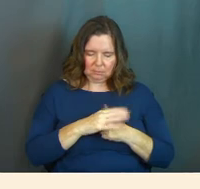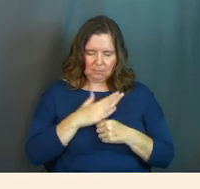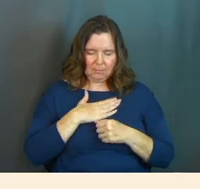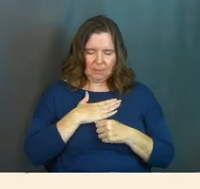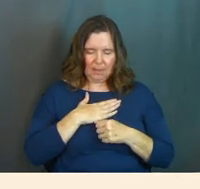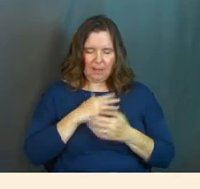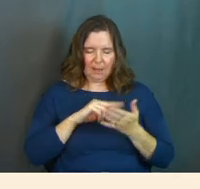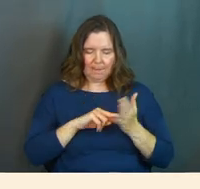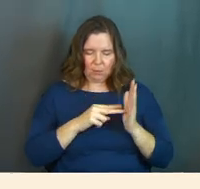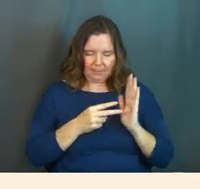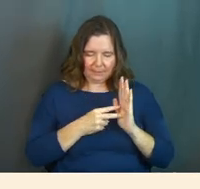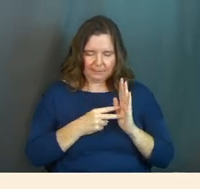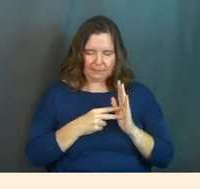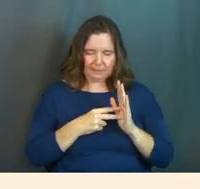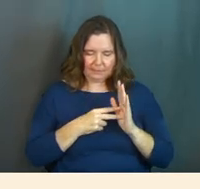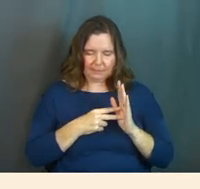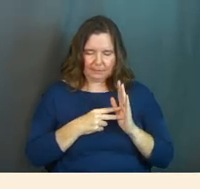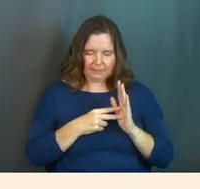Be my purpose.